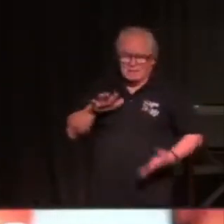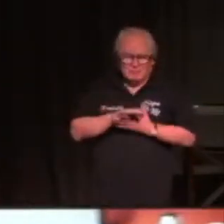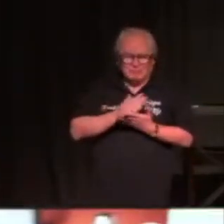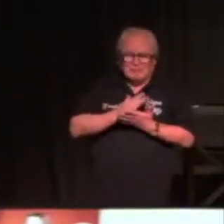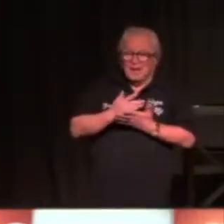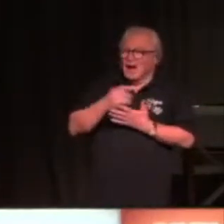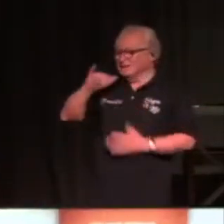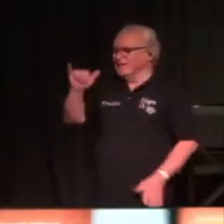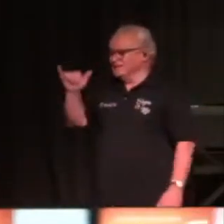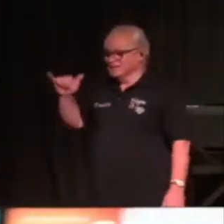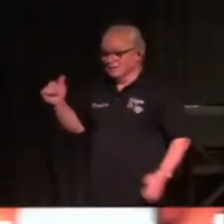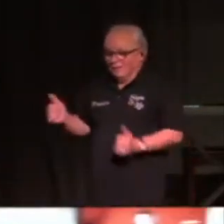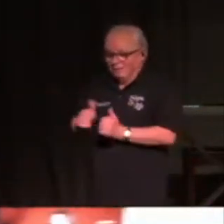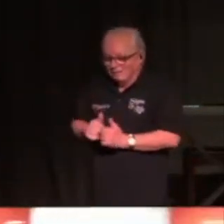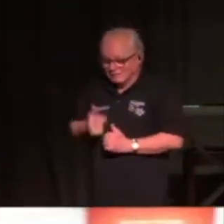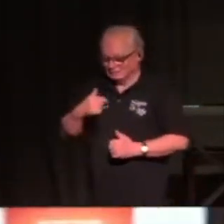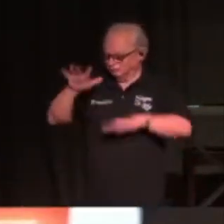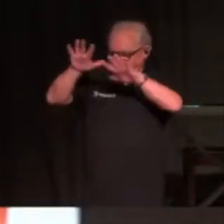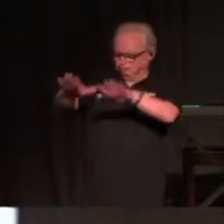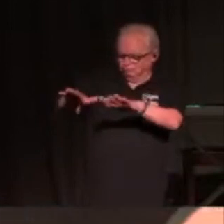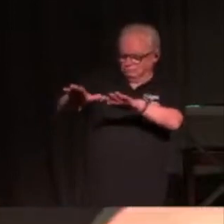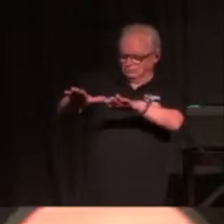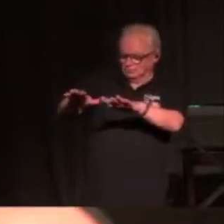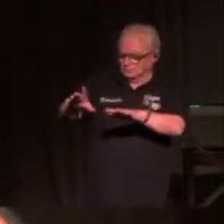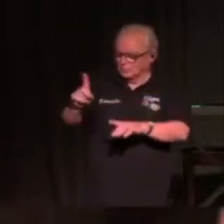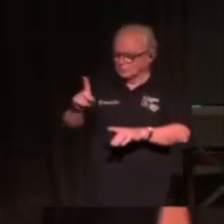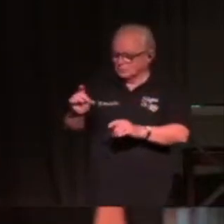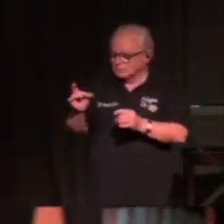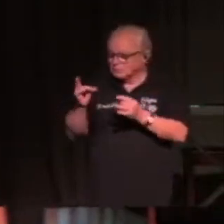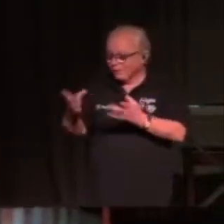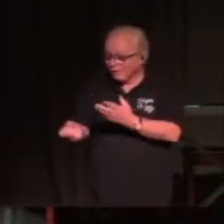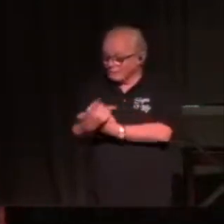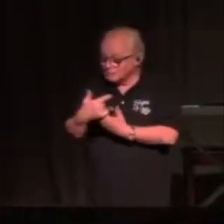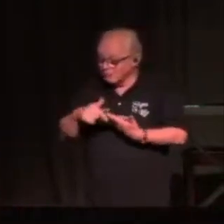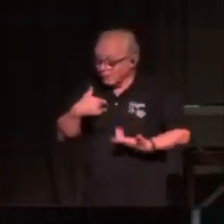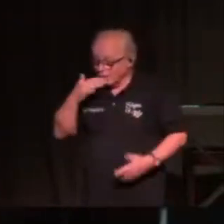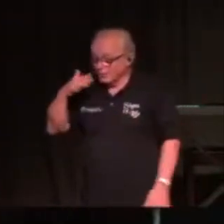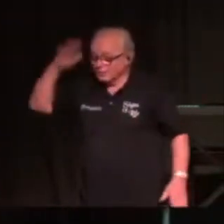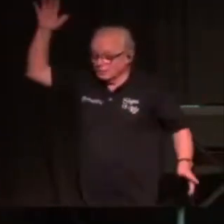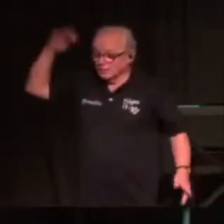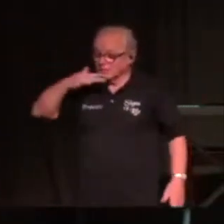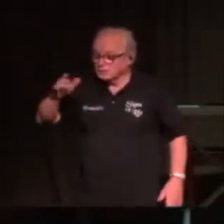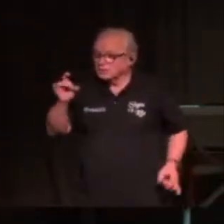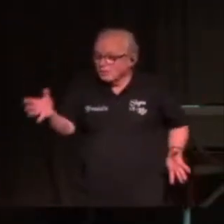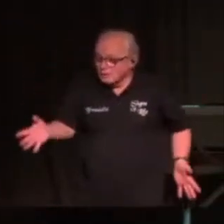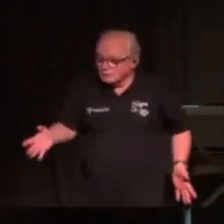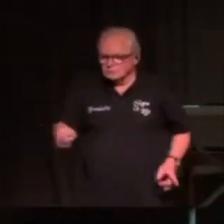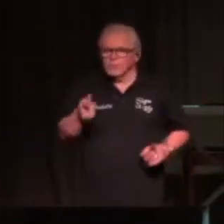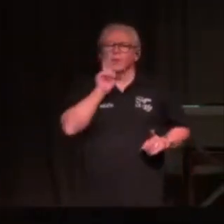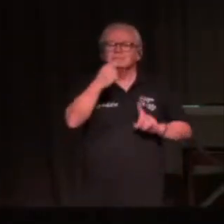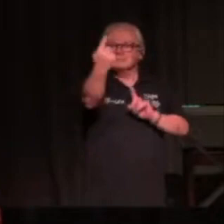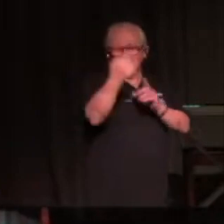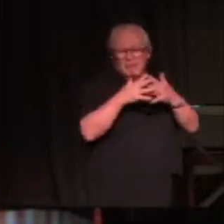And so they laid hands on me and prayed. Nothing happened. And so they called over this other woman